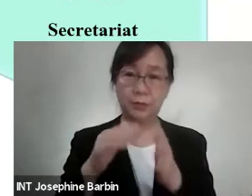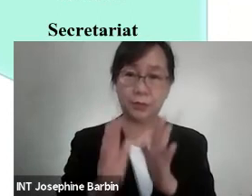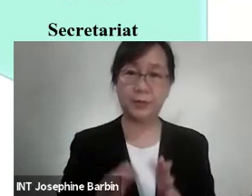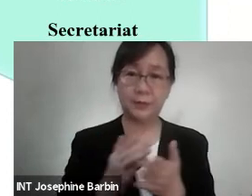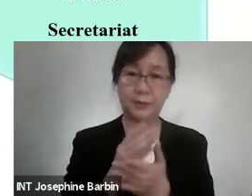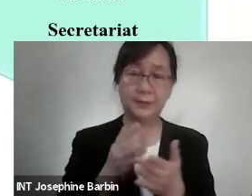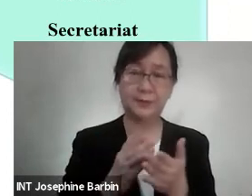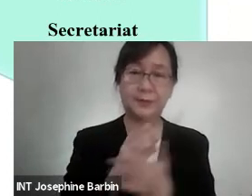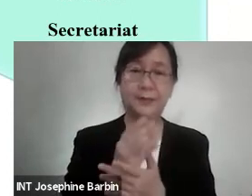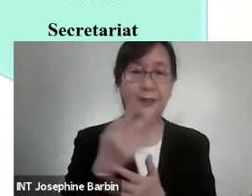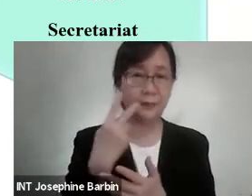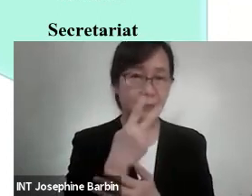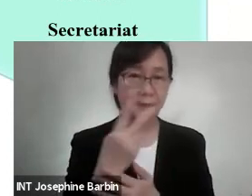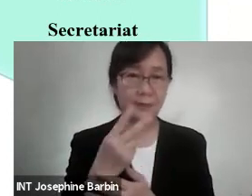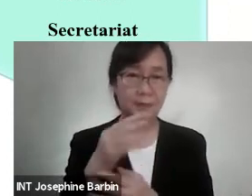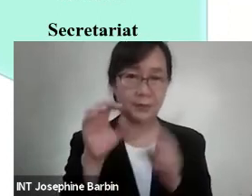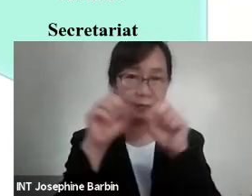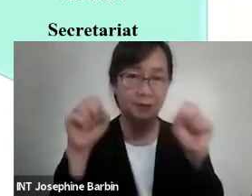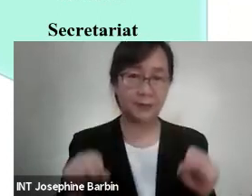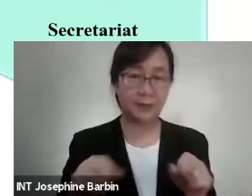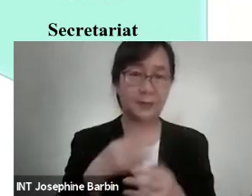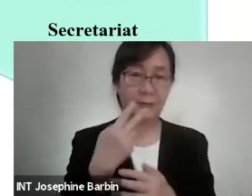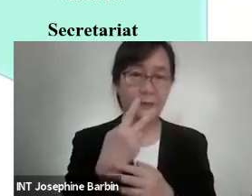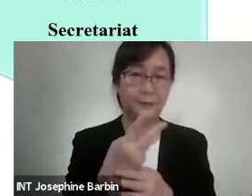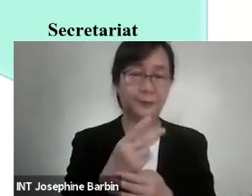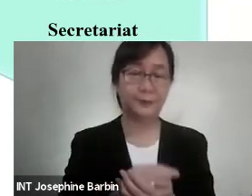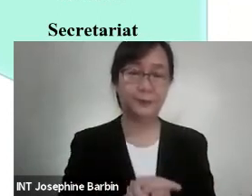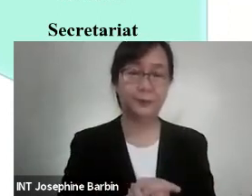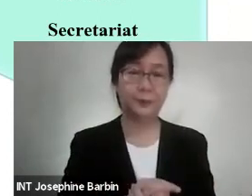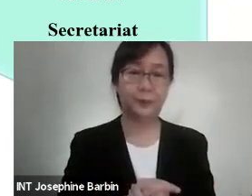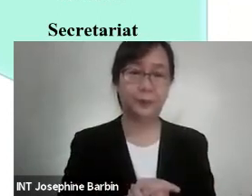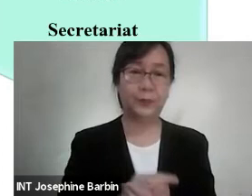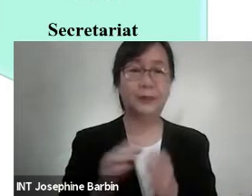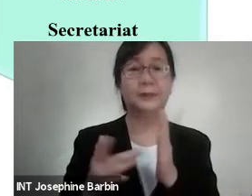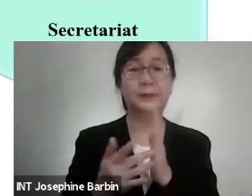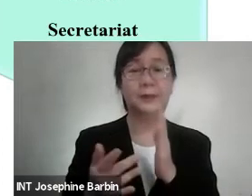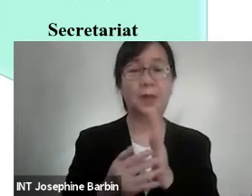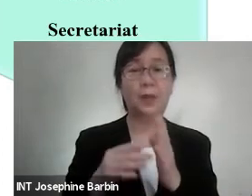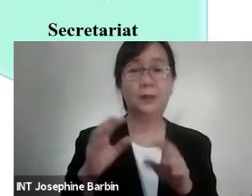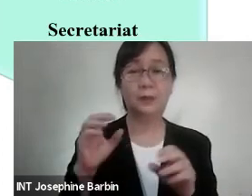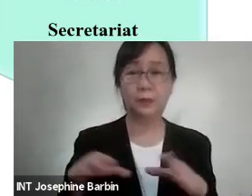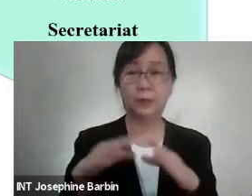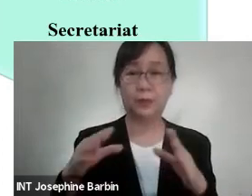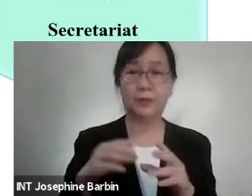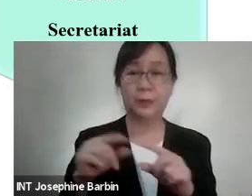And as you can see on the screen, that the technical working group comprises